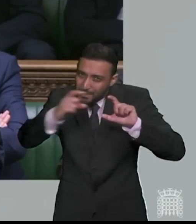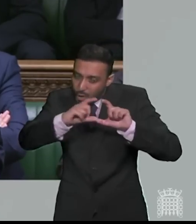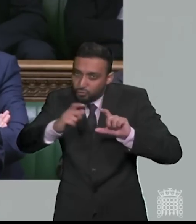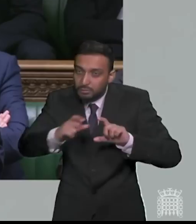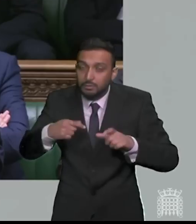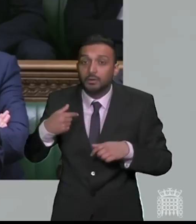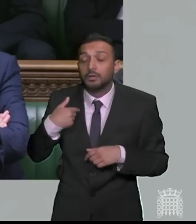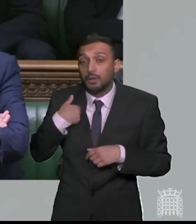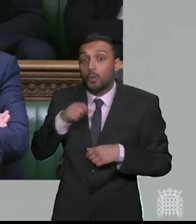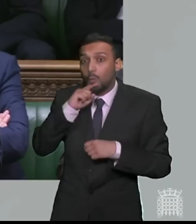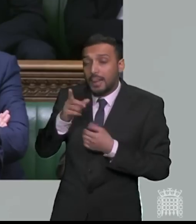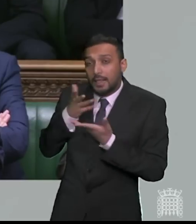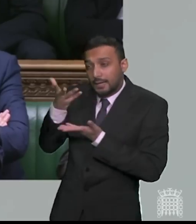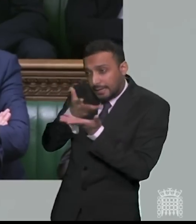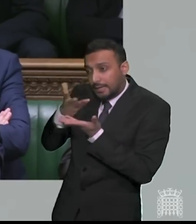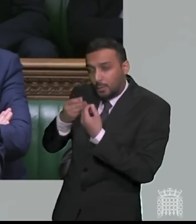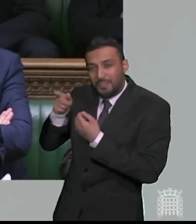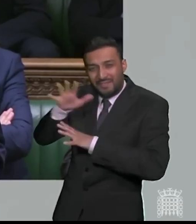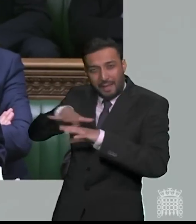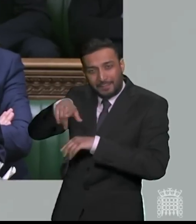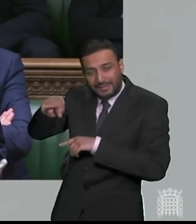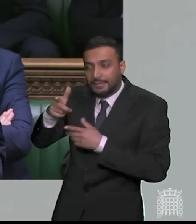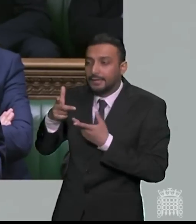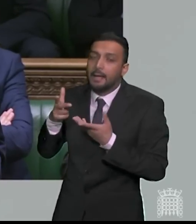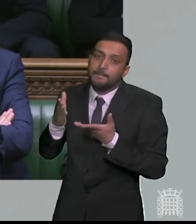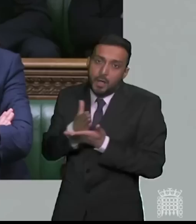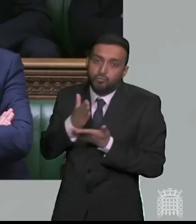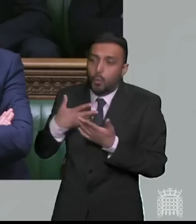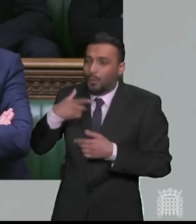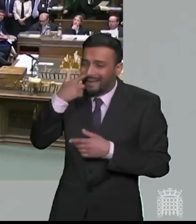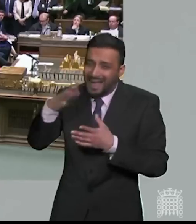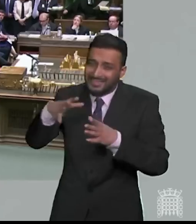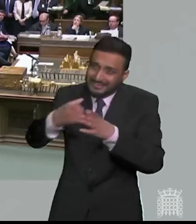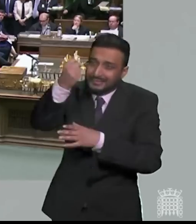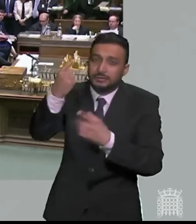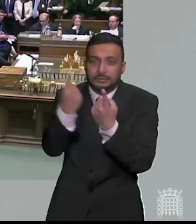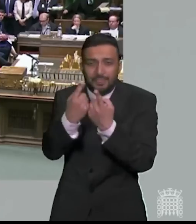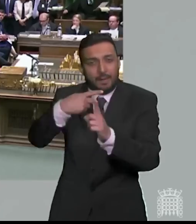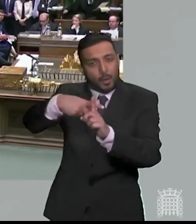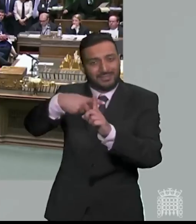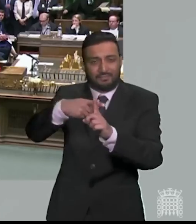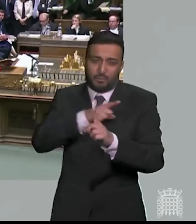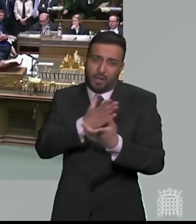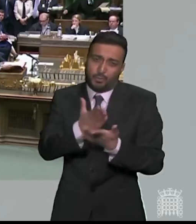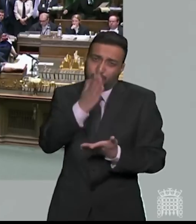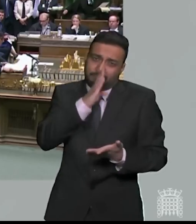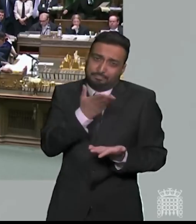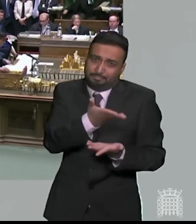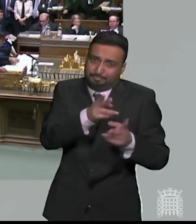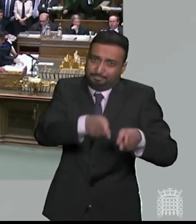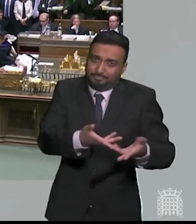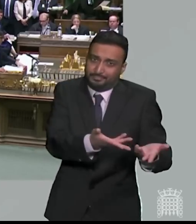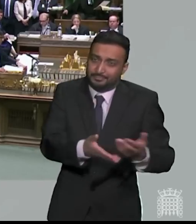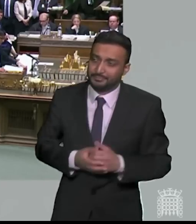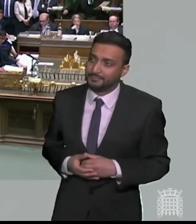we can be sure something positive comes out of this tragic loss of a young life? Yeah. Well, Mr. Speaker, I thank